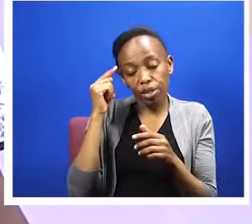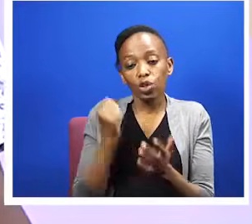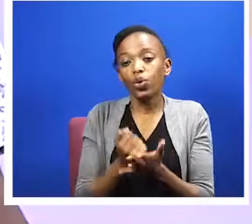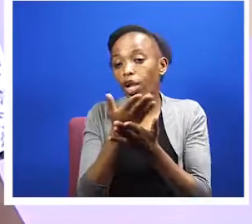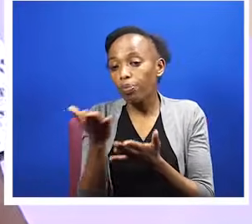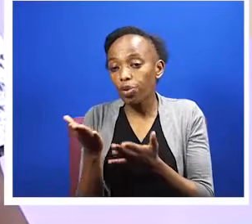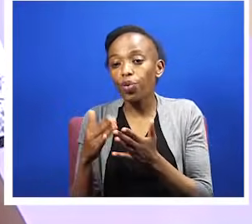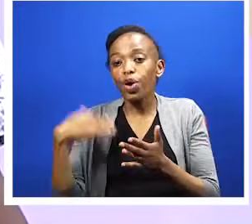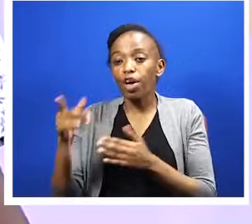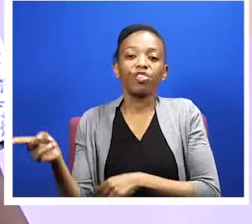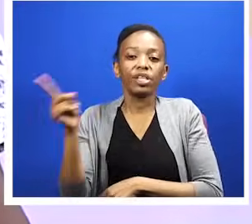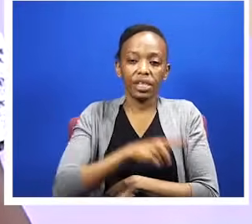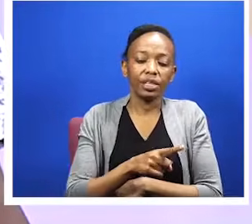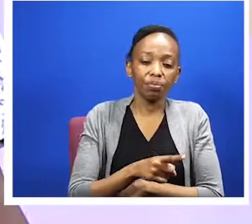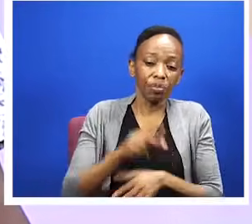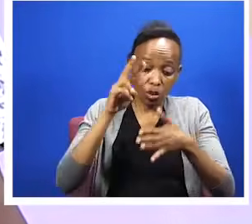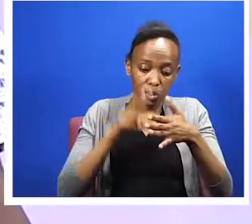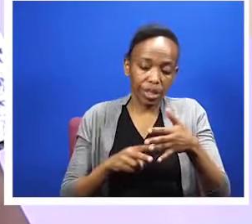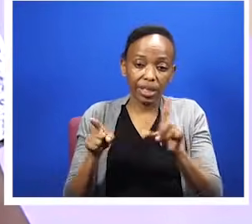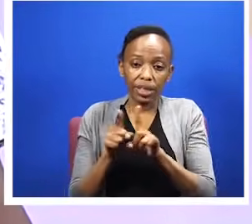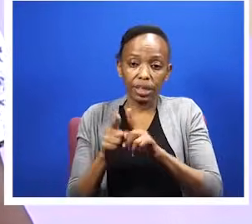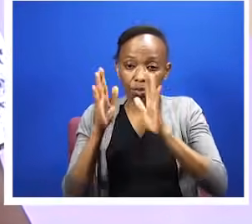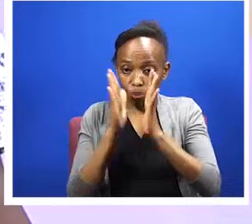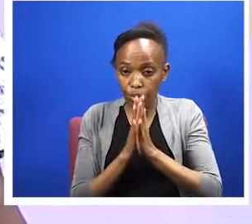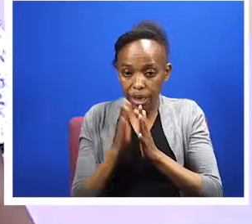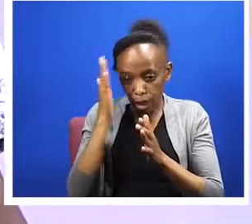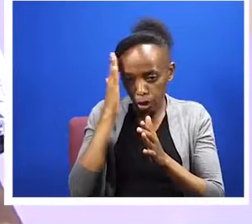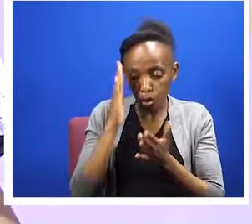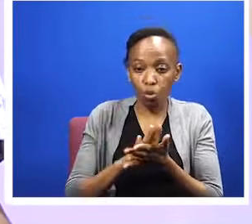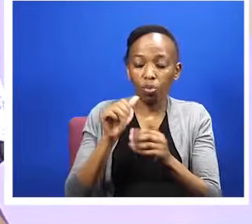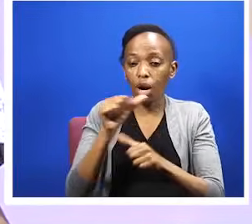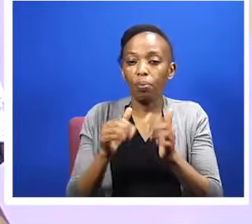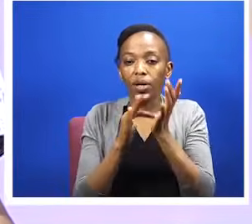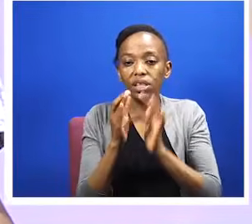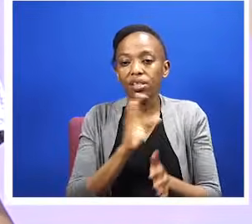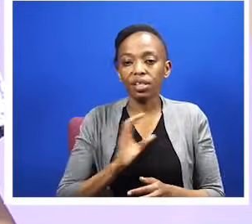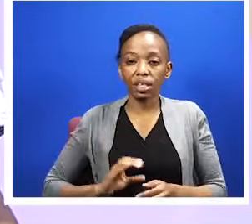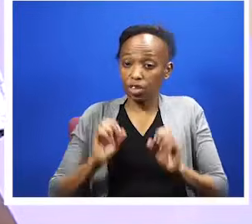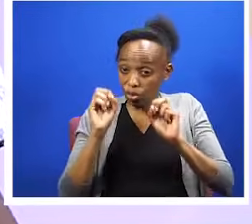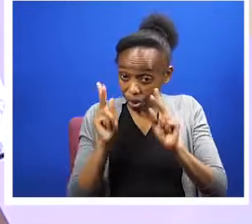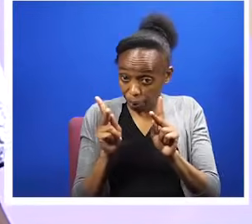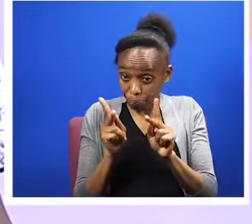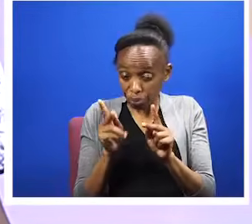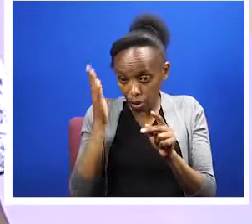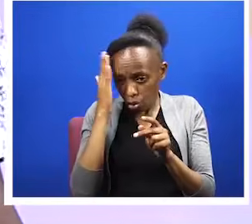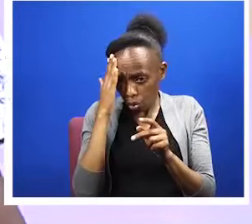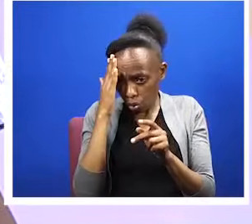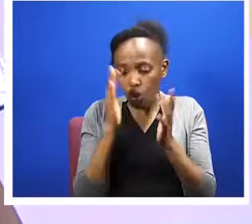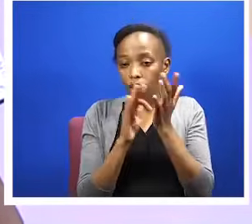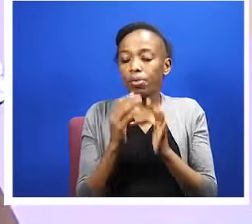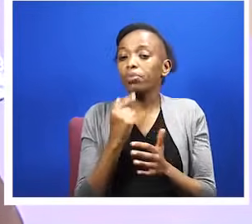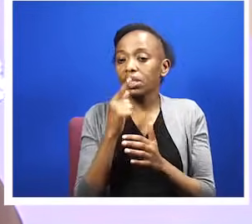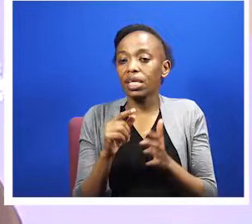you every day to read and to pray and to know more about Jesus Christ. All right? You know, the Bible tells us